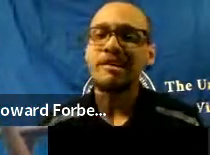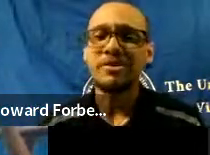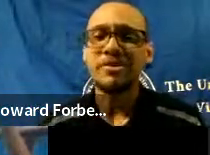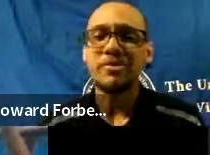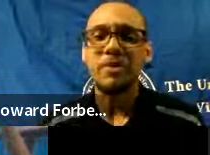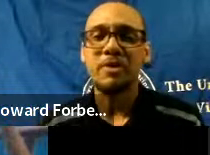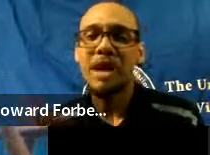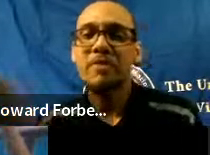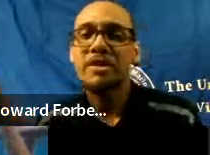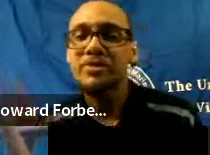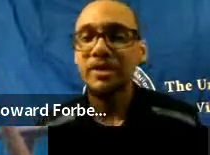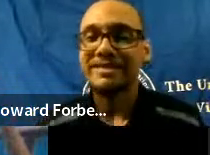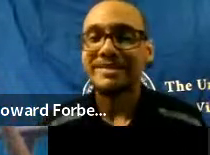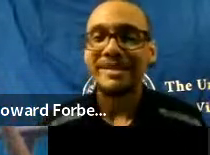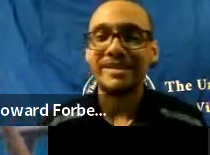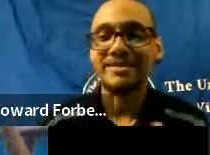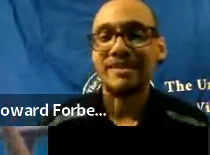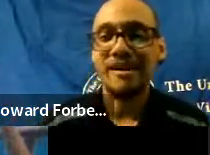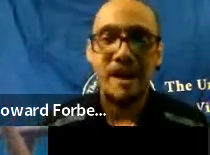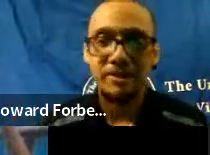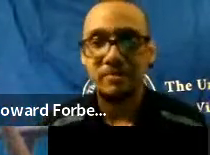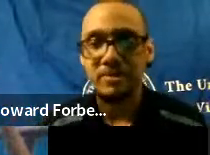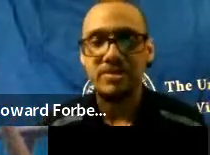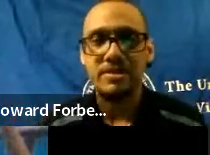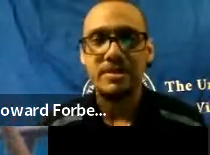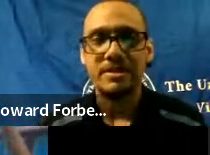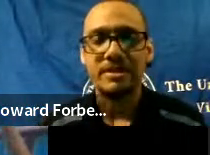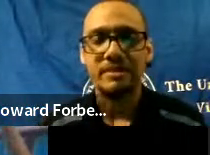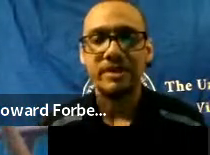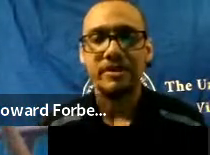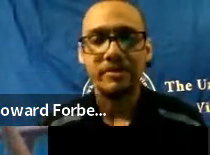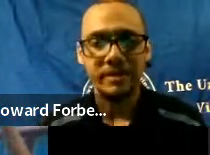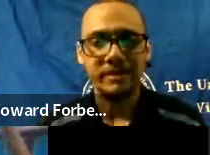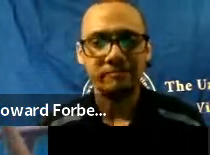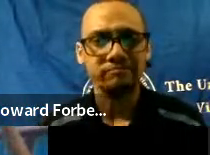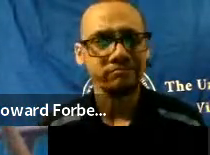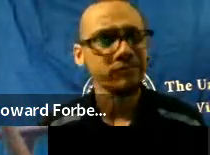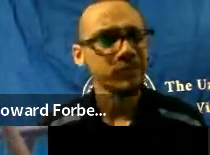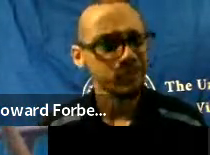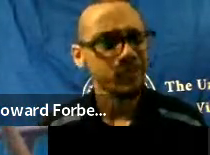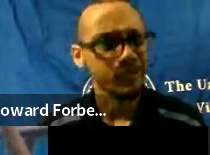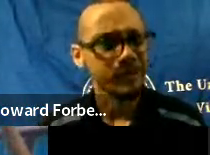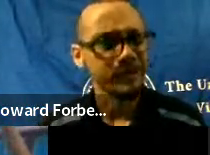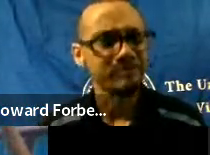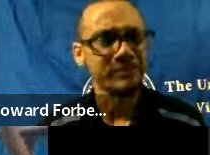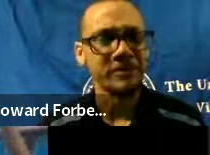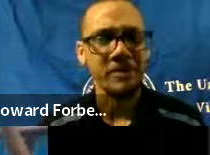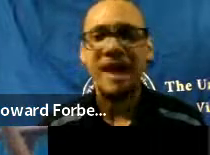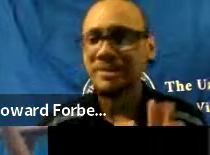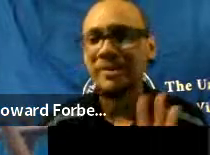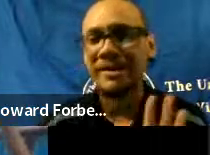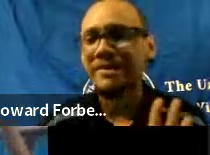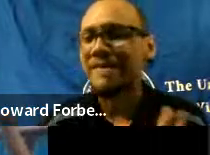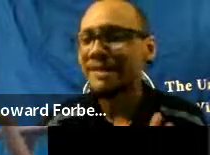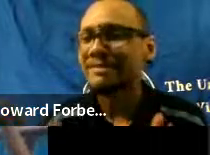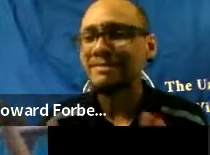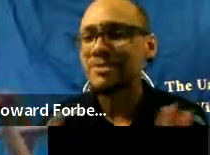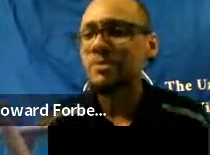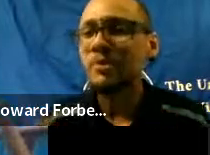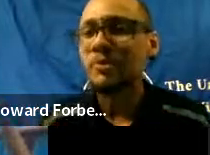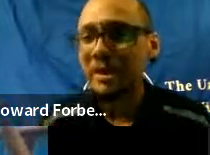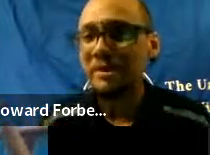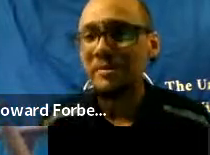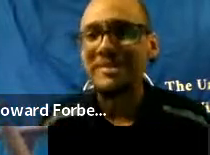like, oh, you know, well, I went out snorkeling today and I saw an octopus. And I'd be like, okay, sure. You know, octopi are